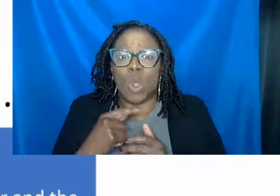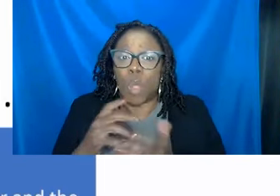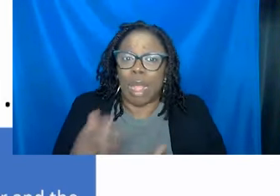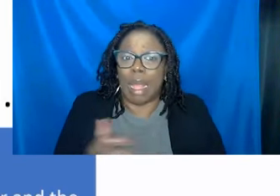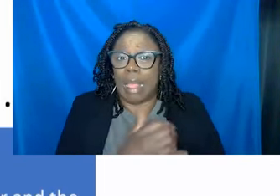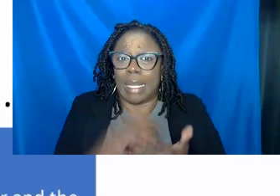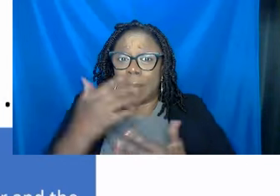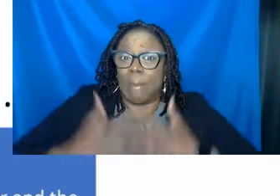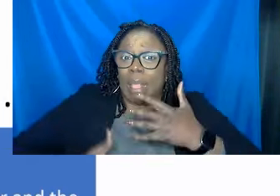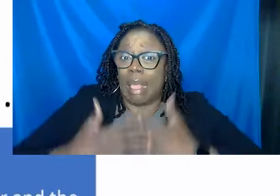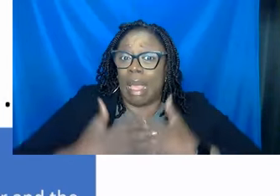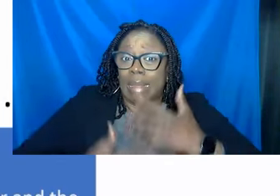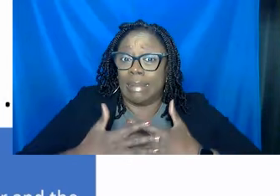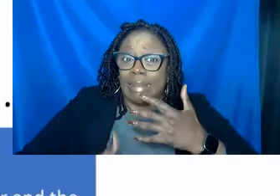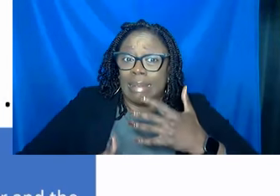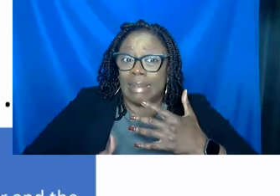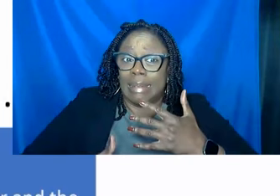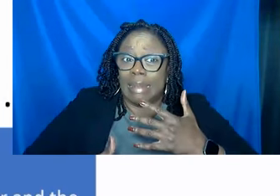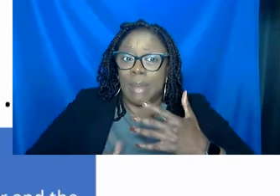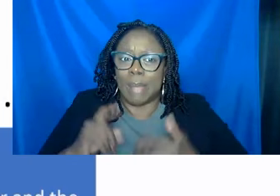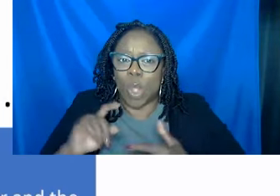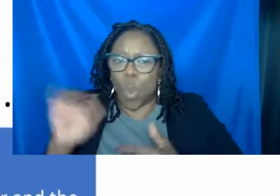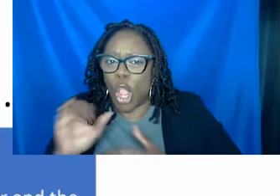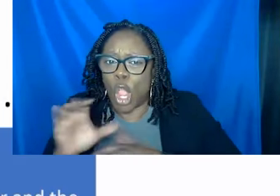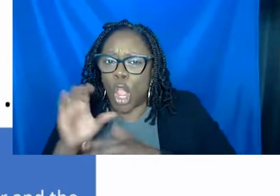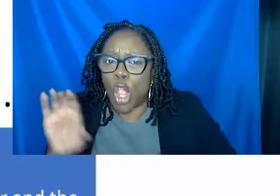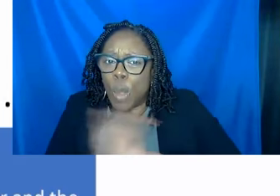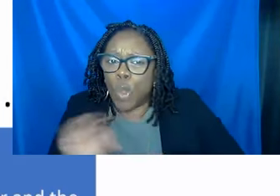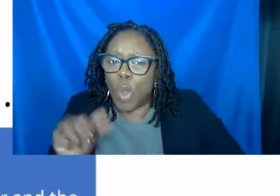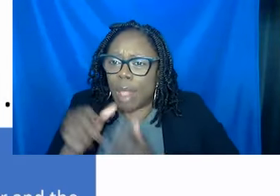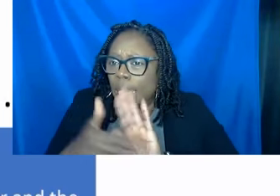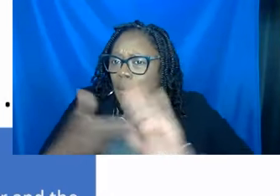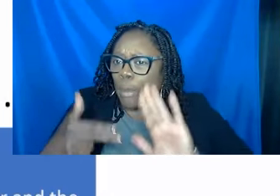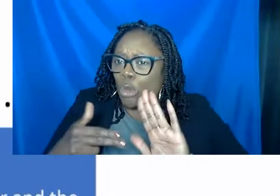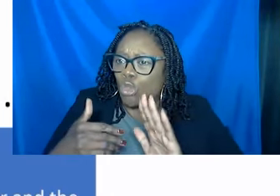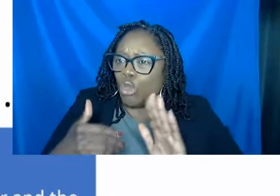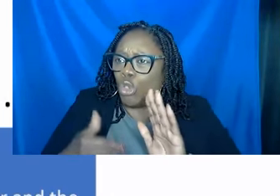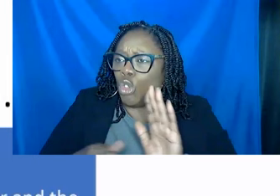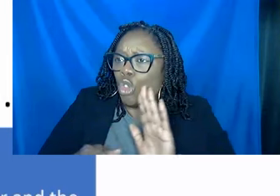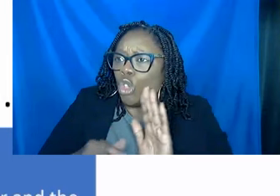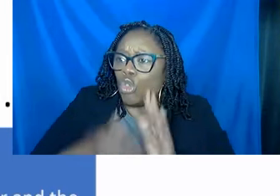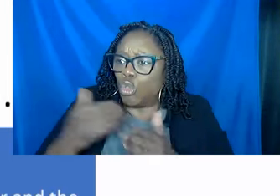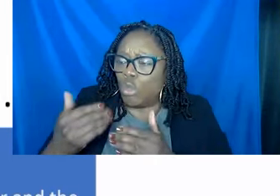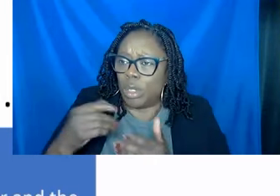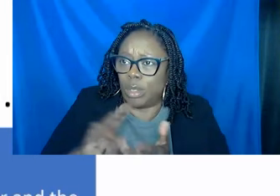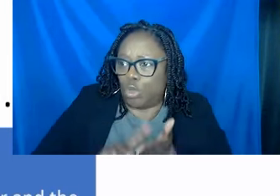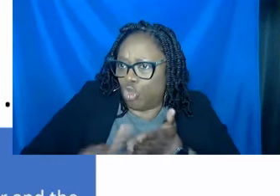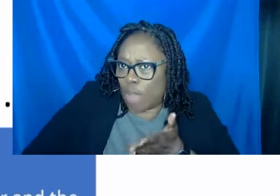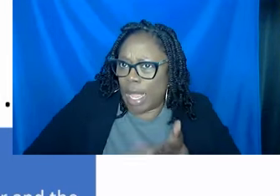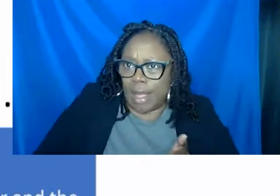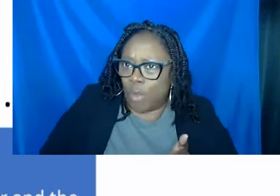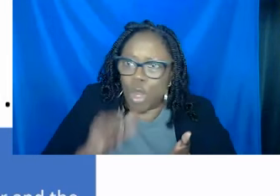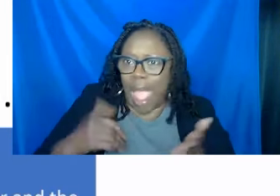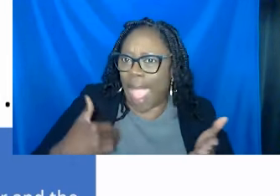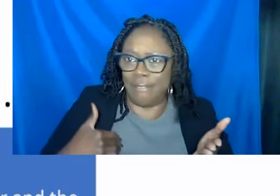blood. I'm getting oriented. I'm looking, where's the computer labels to track all this?" "Oh, we don't have them," the mentor said, right? "Find a